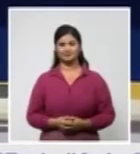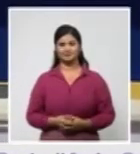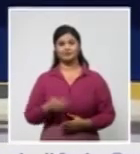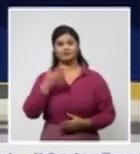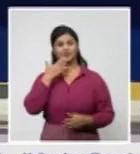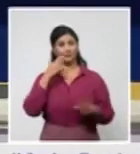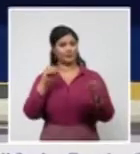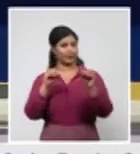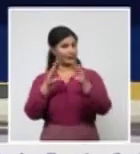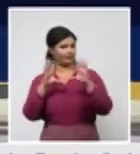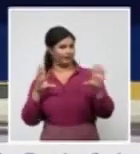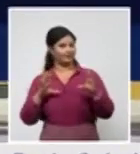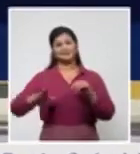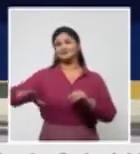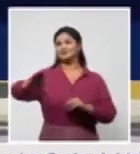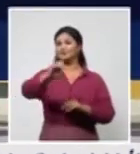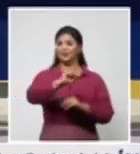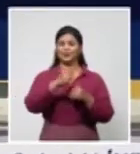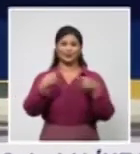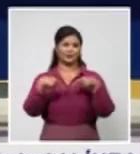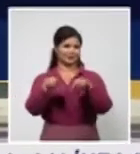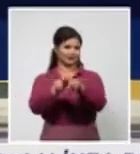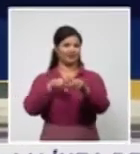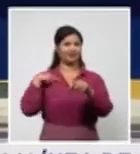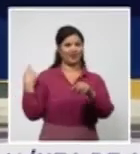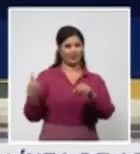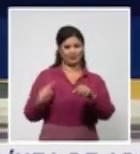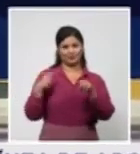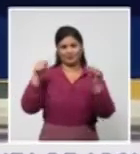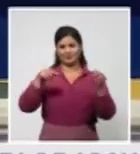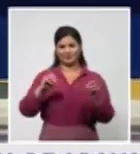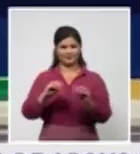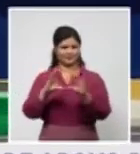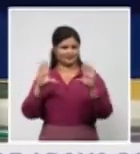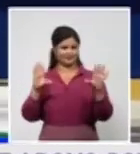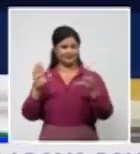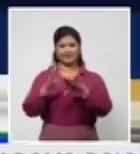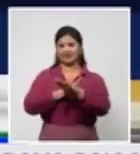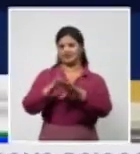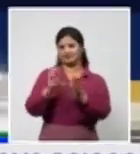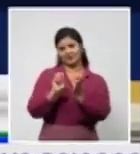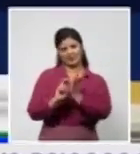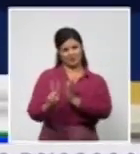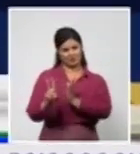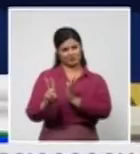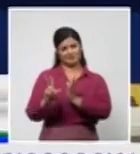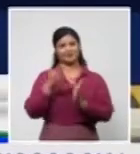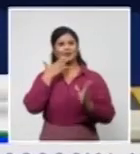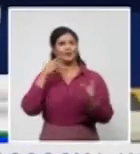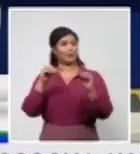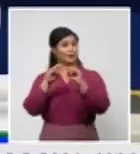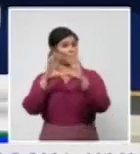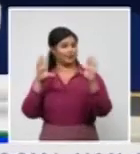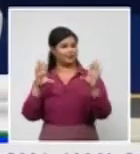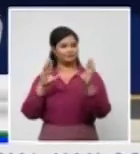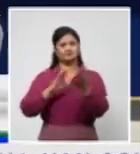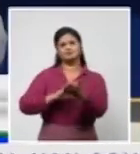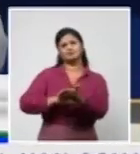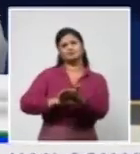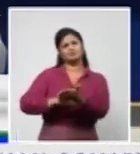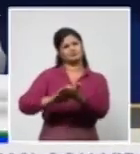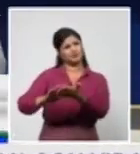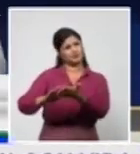Good morning. Good morning to you, to Gisela, and to all of those following us in different parts of the